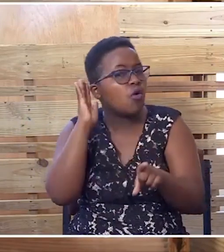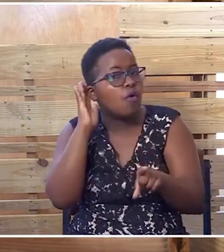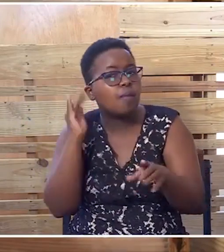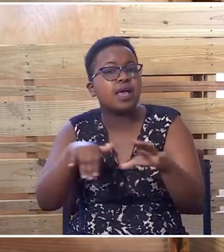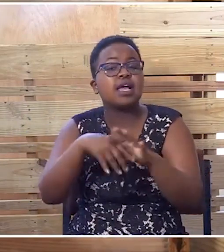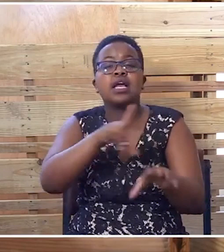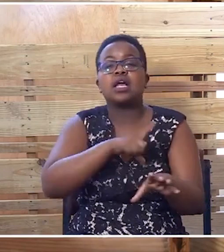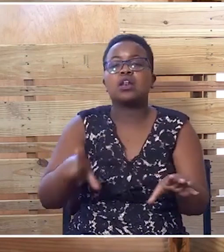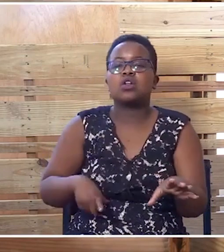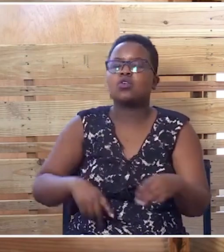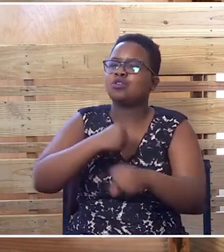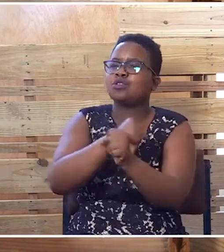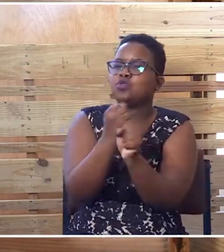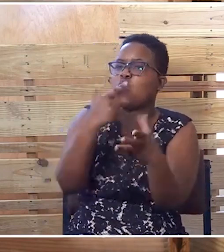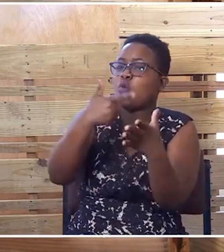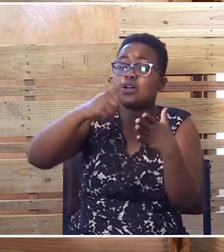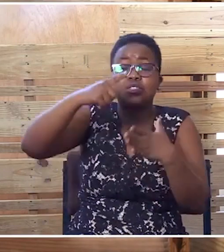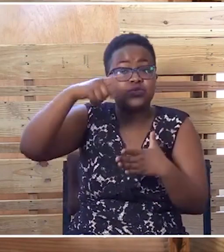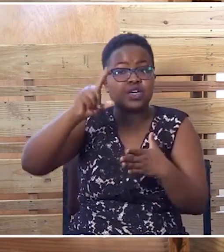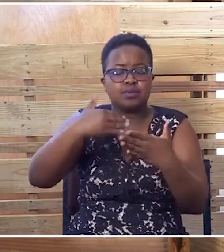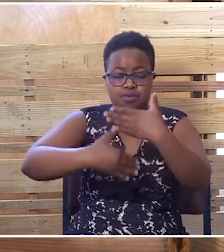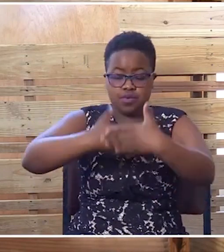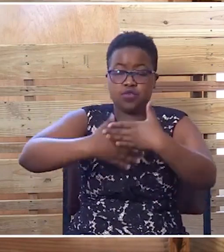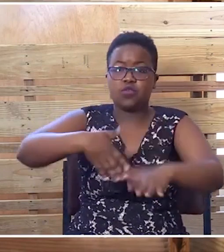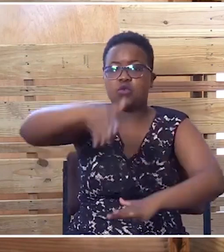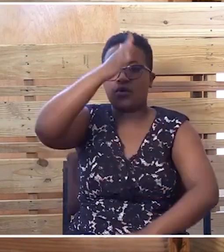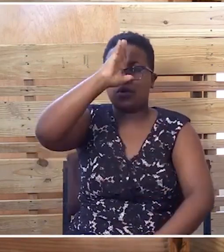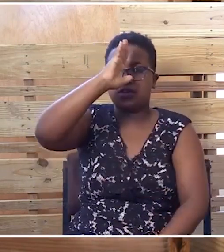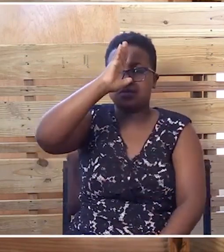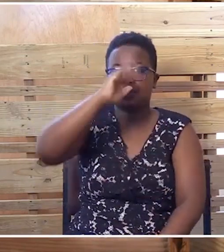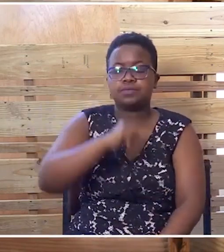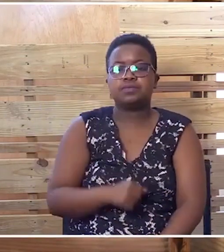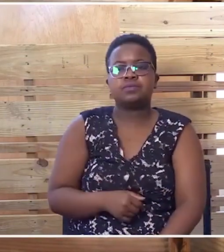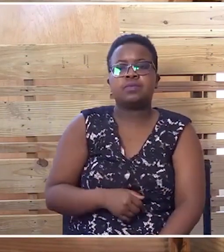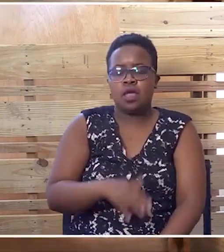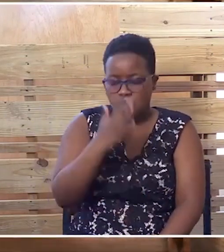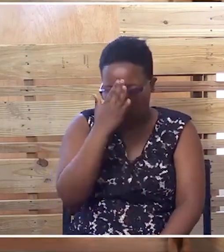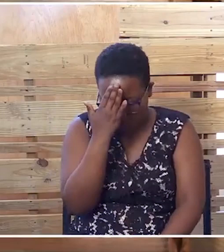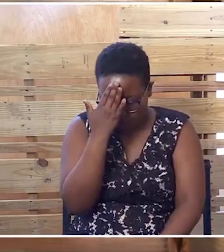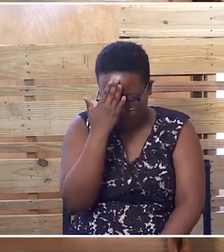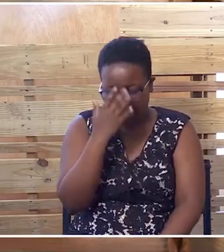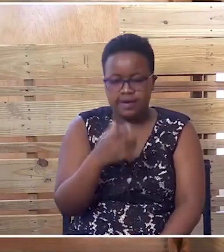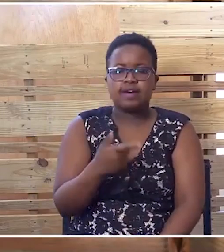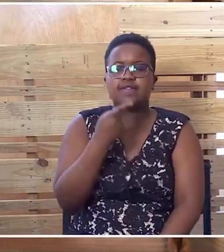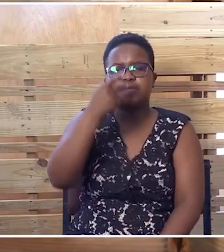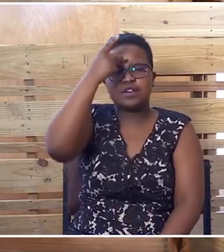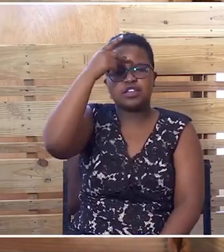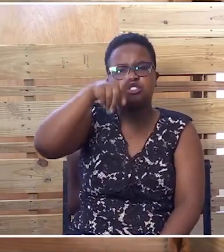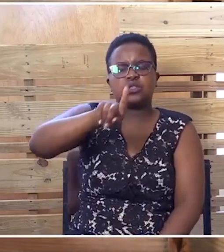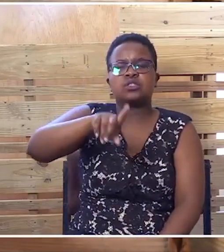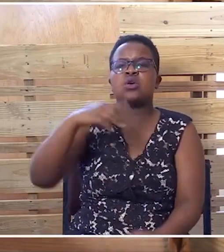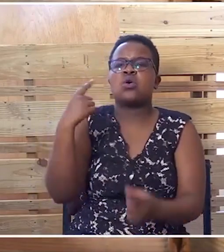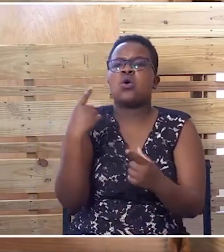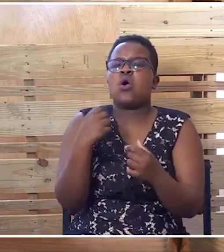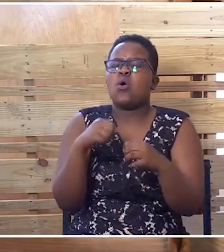doing that which is right before God. And verse 2, that honor your father and mother, which is the first